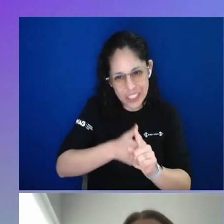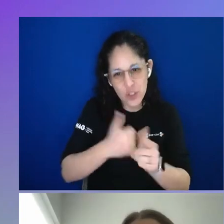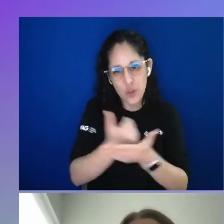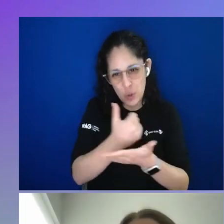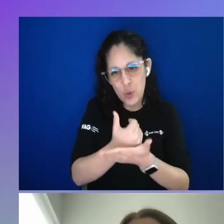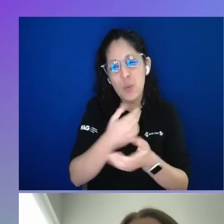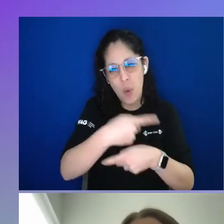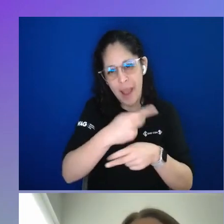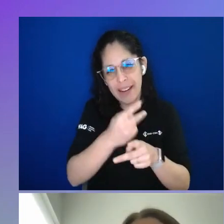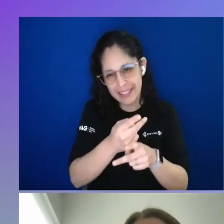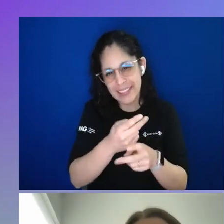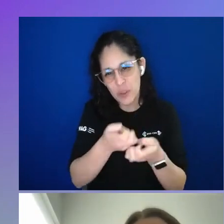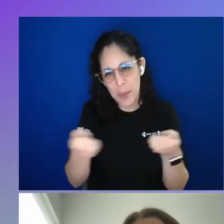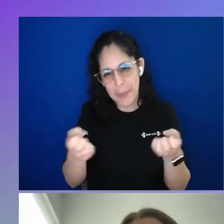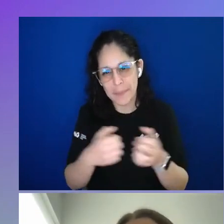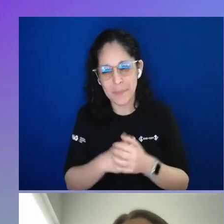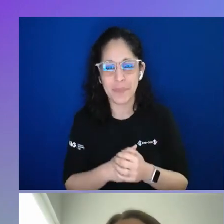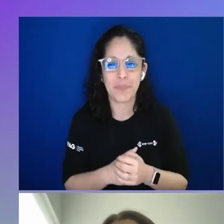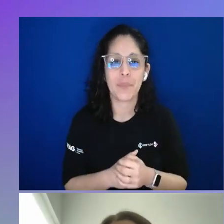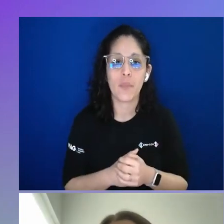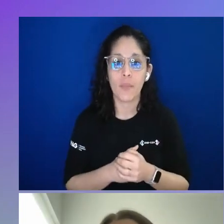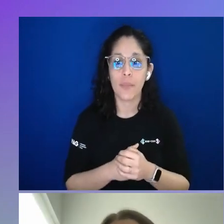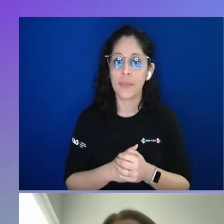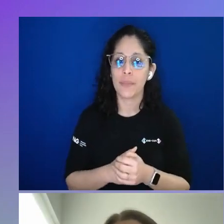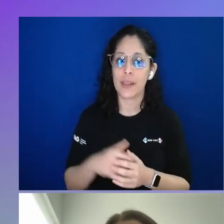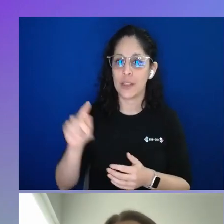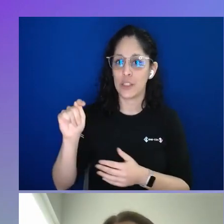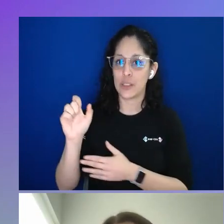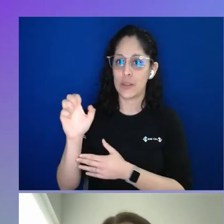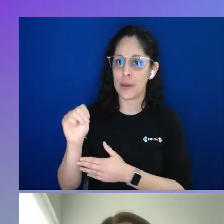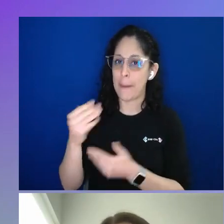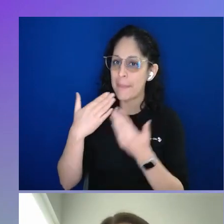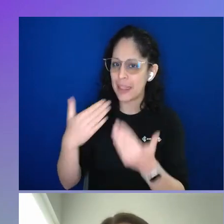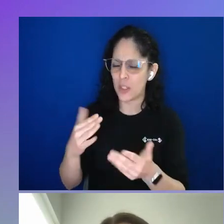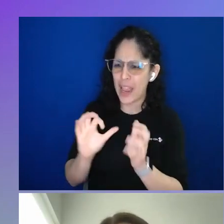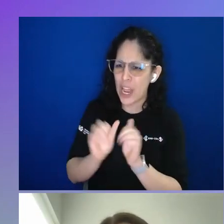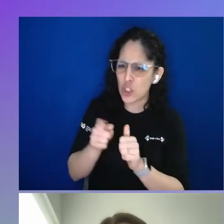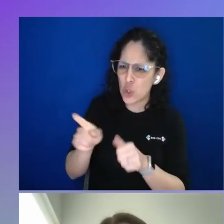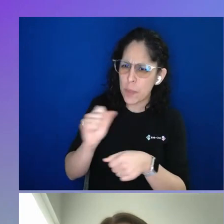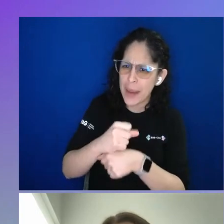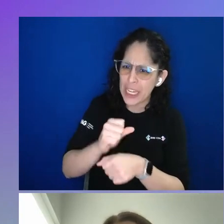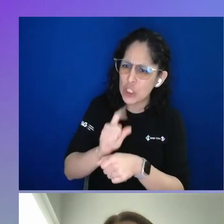Thank you. How did you make sure your own biases and